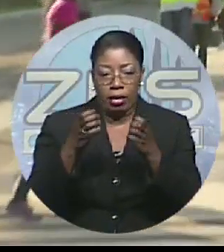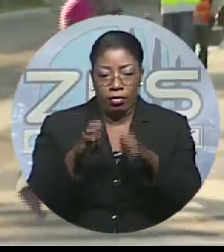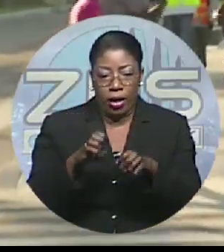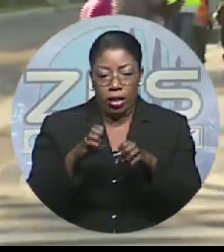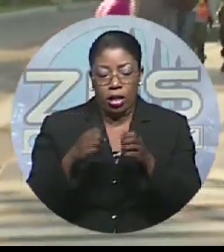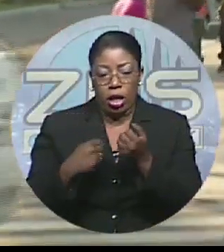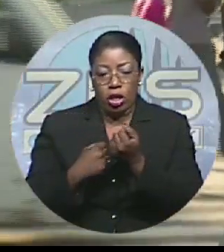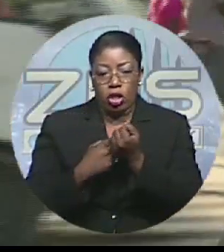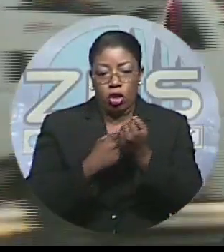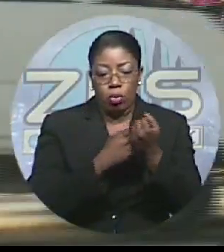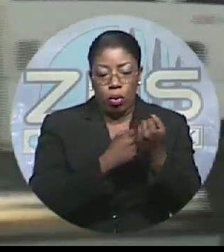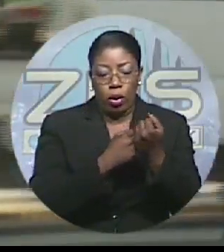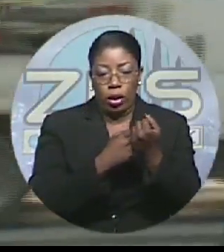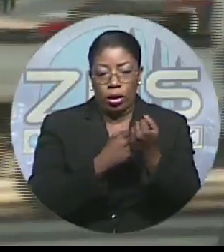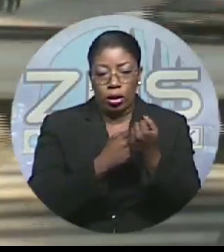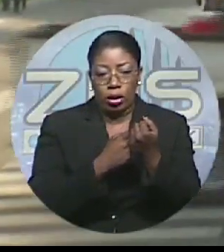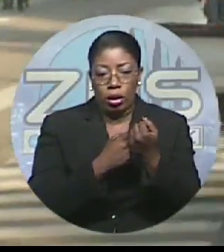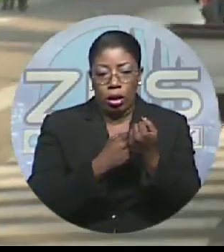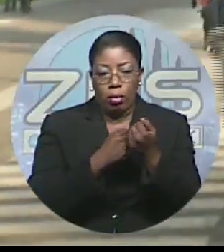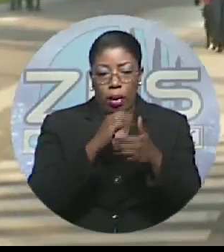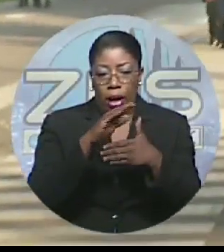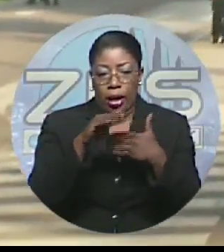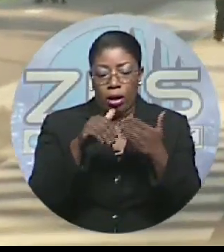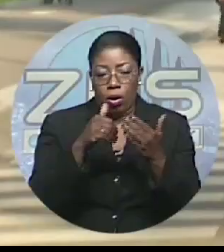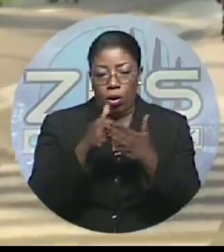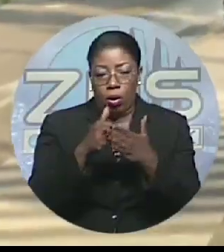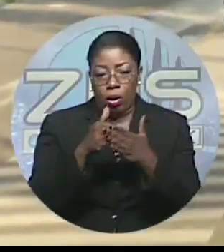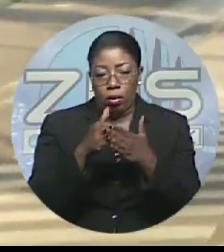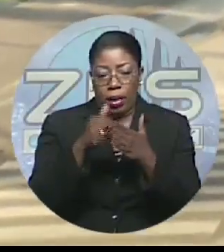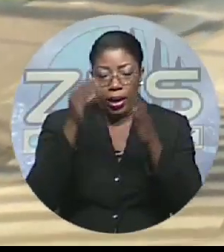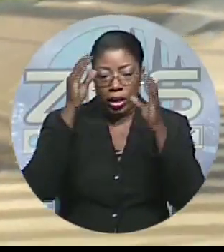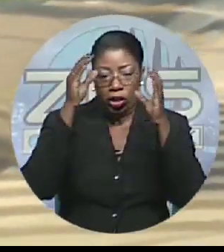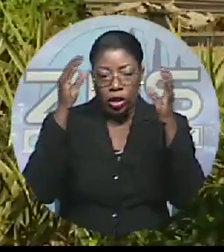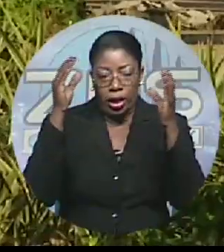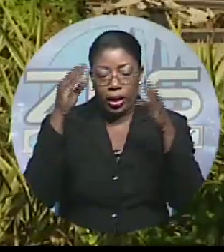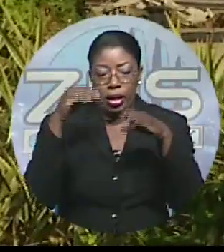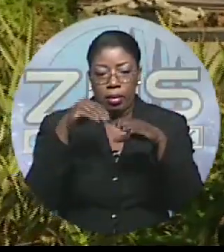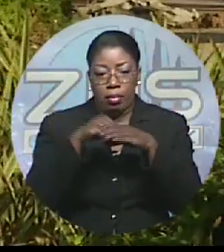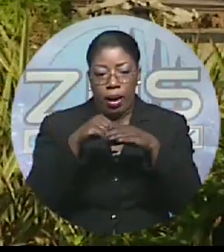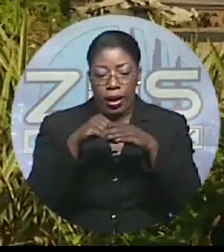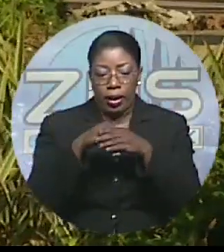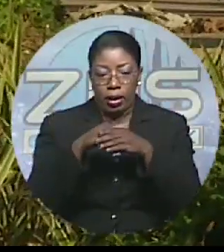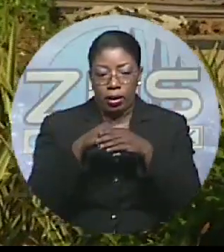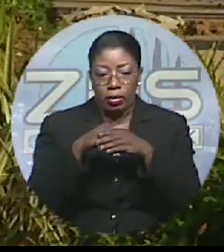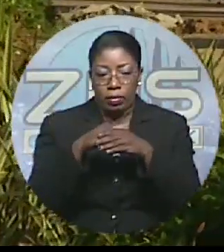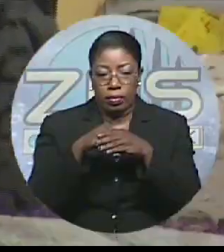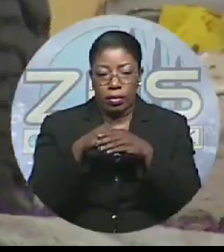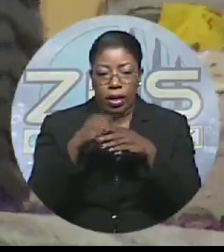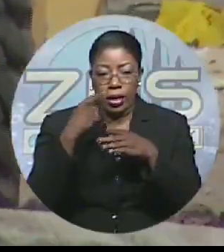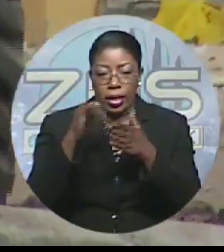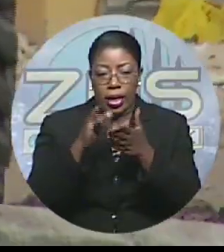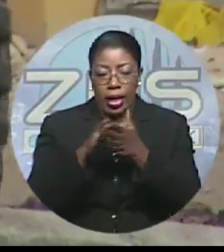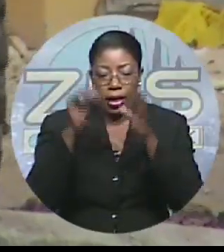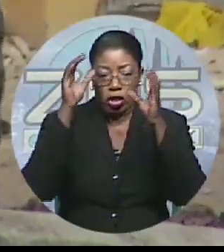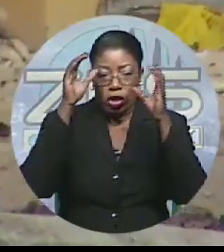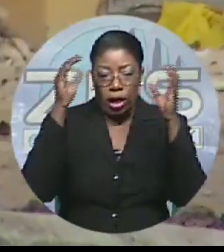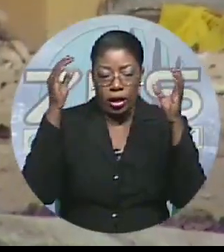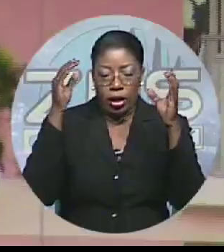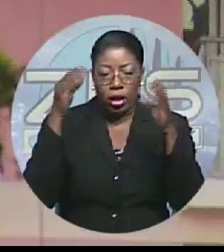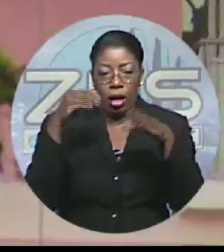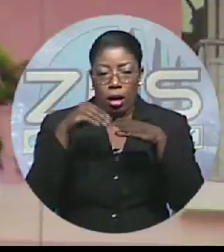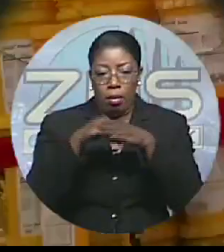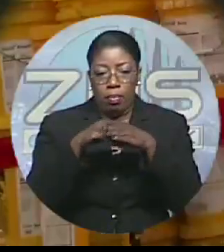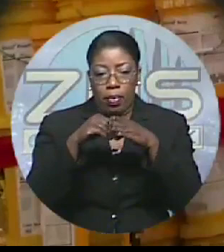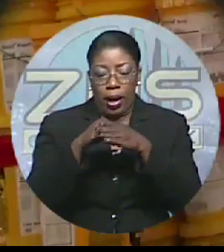supported in every material, particularly by China Exim Bank. In particular, he noted, China Exim Bank has expressed